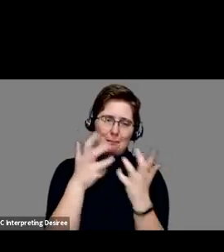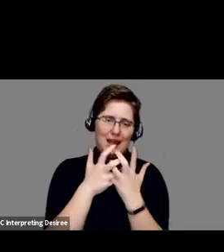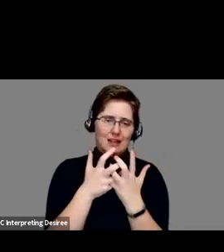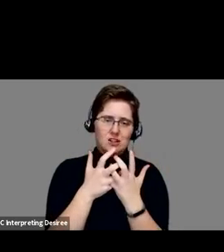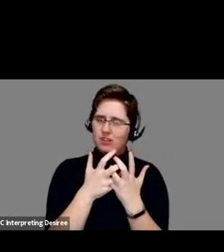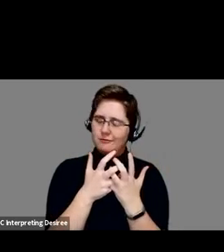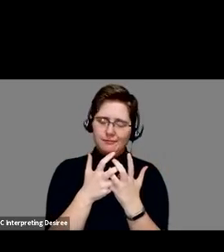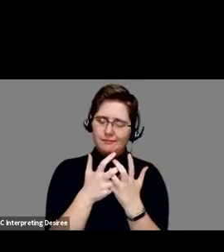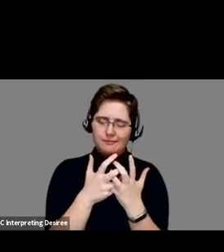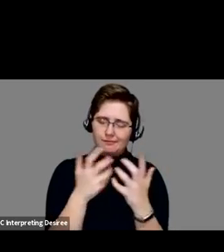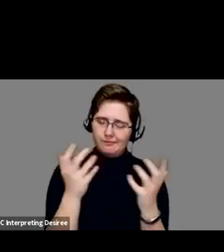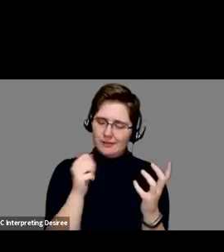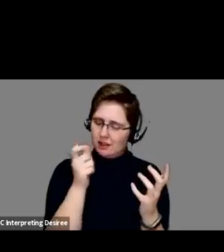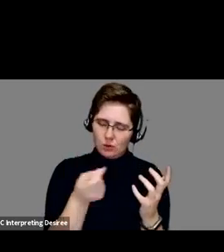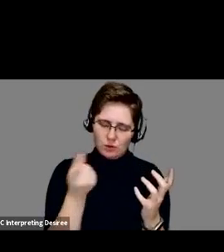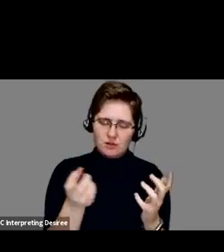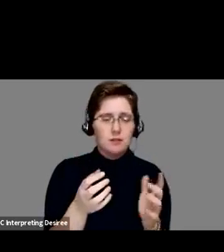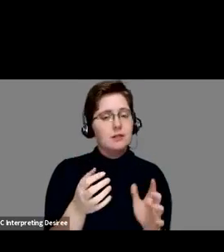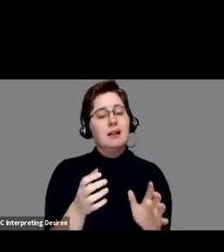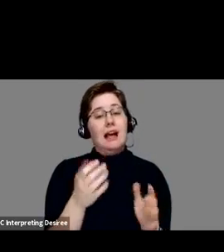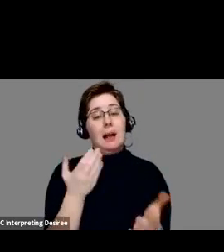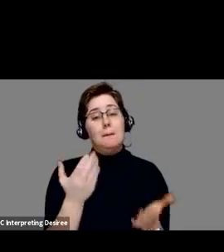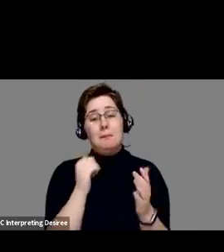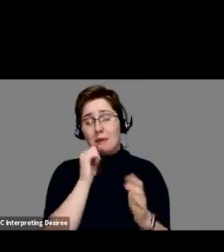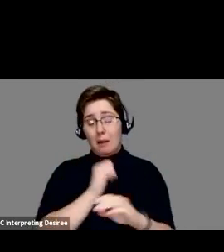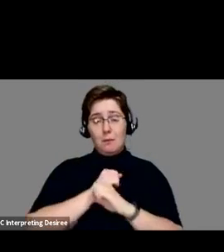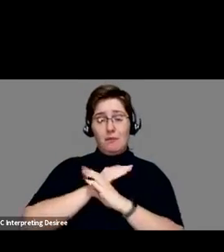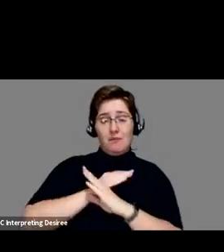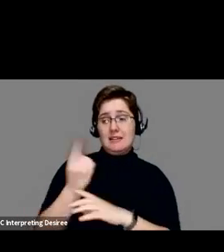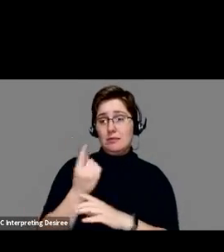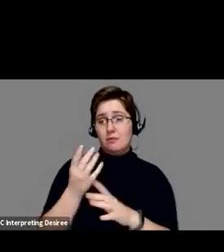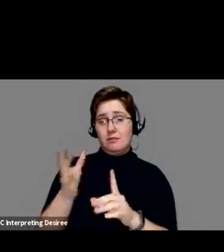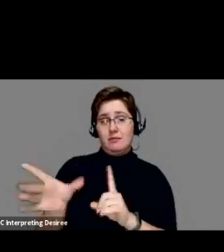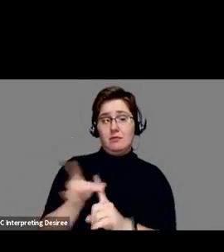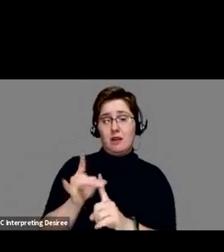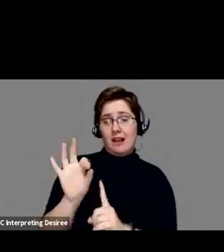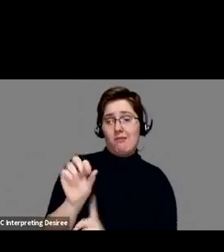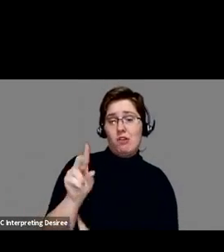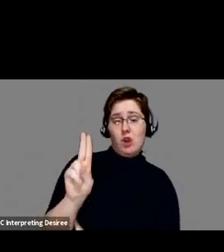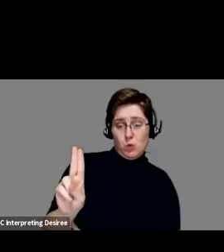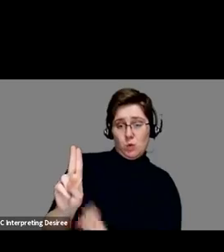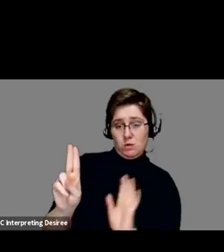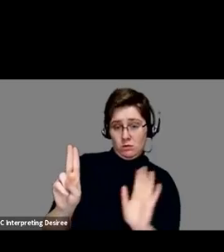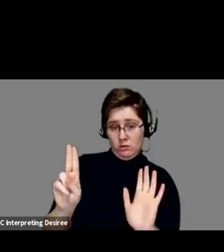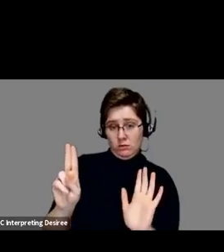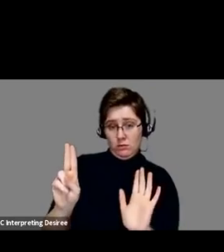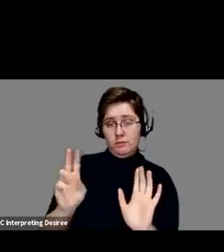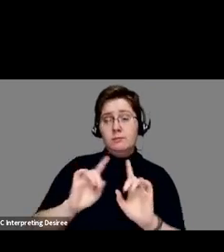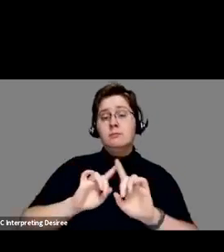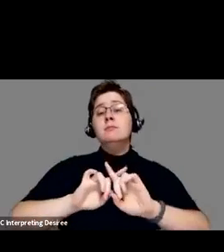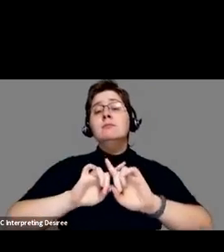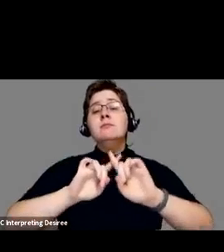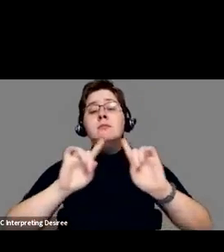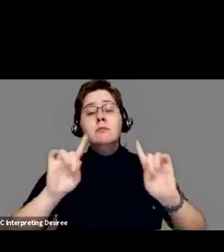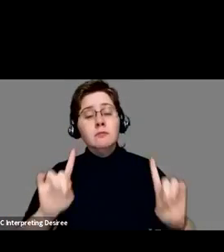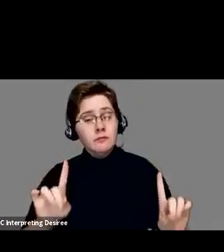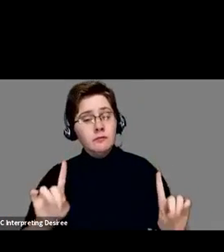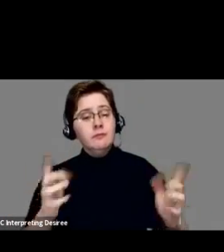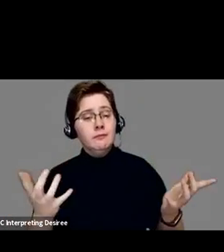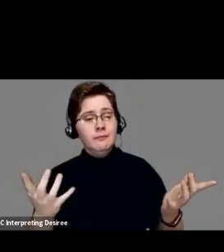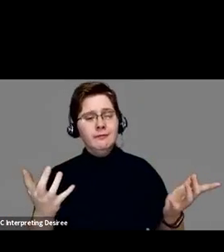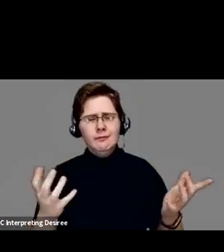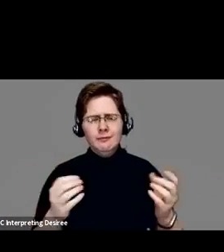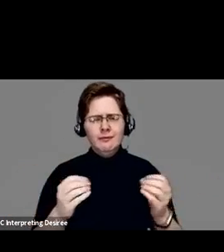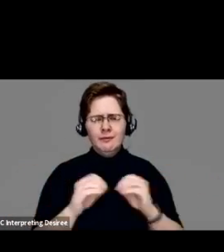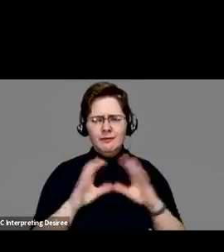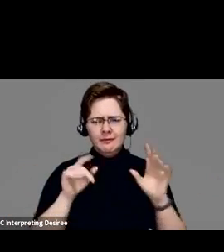match, and it may not prevent somebody from getting the flu. However, what has been